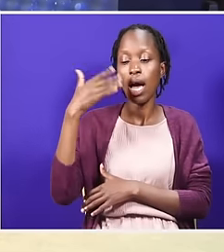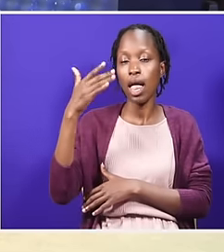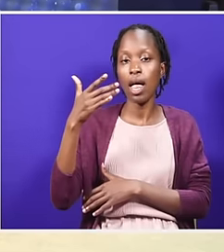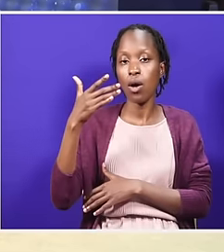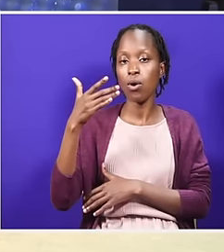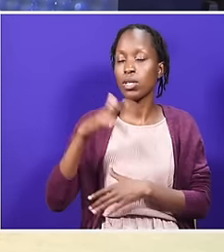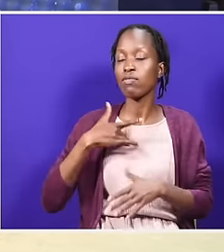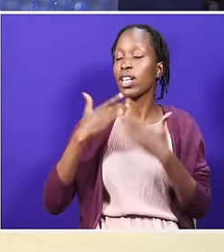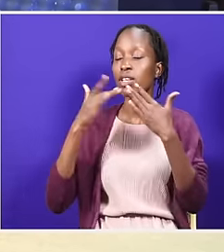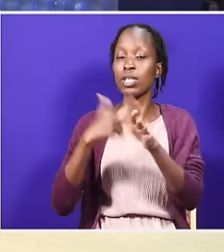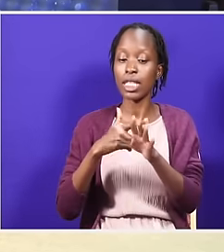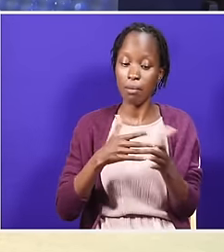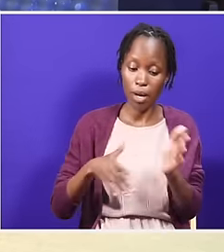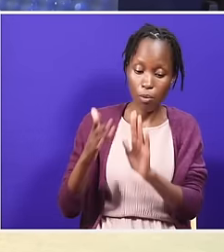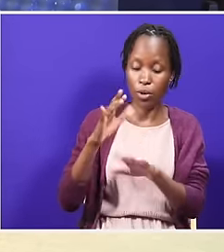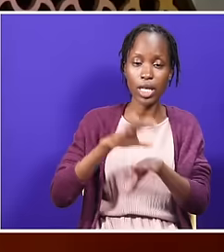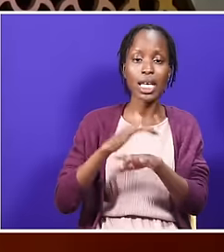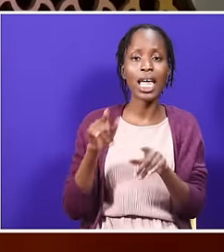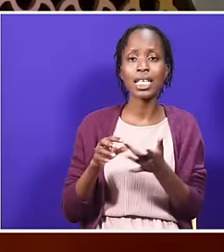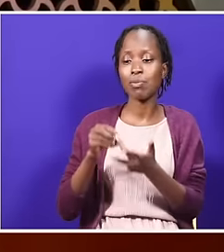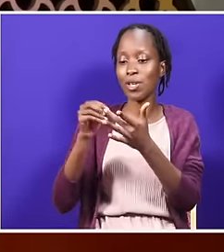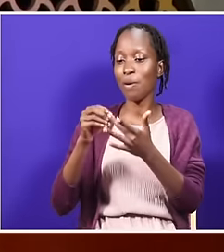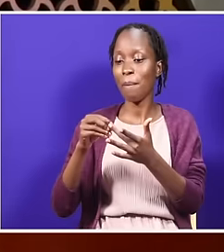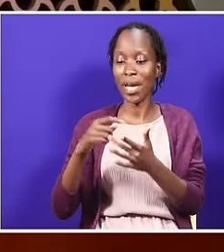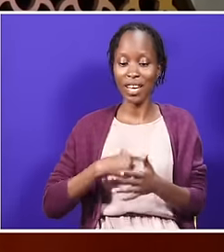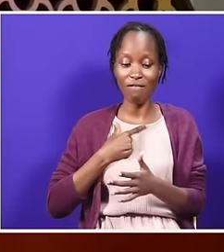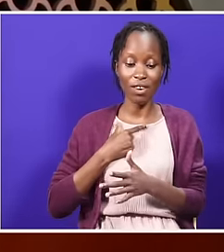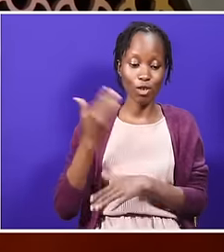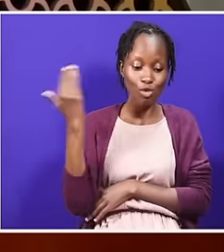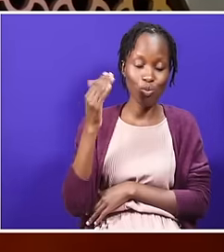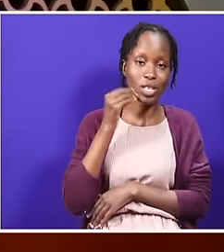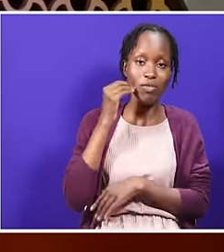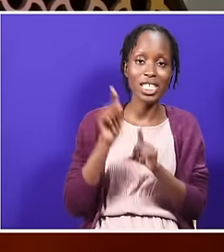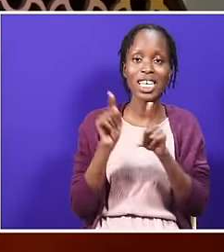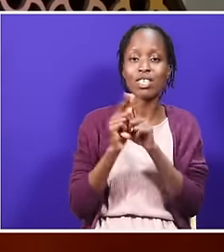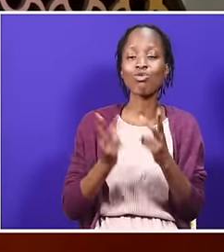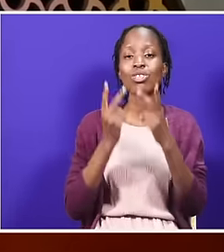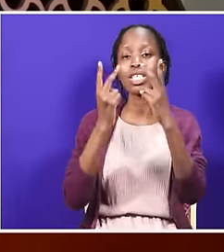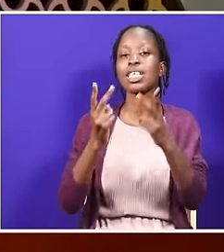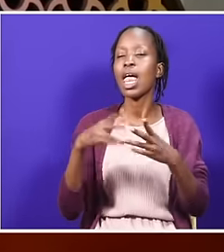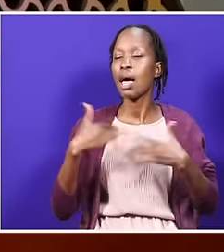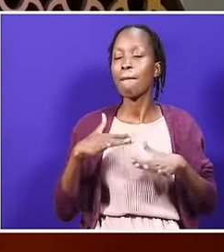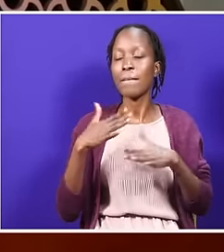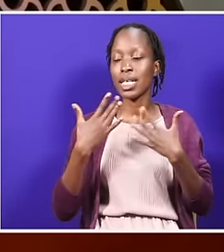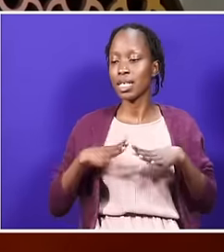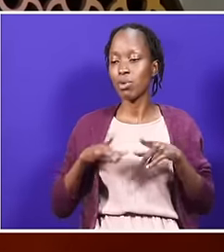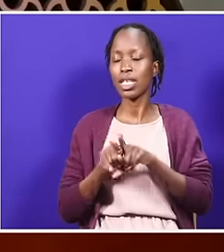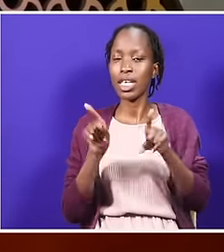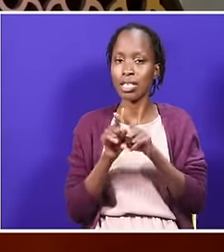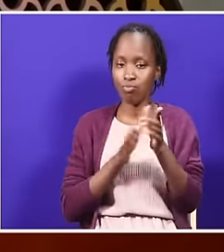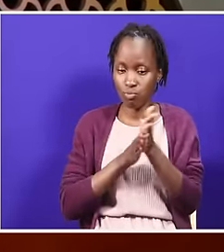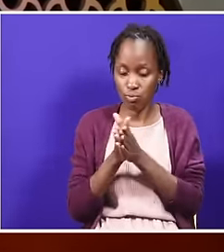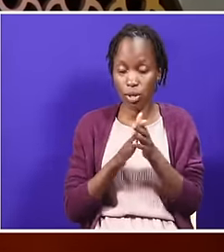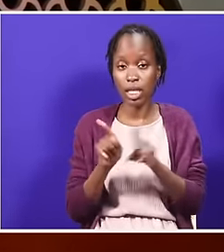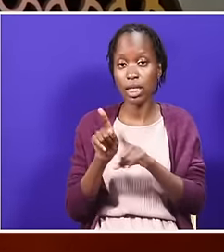opportunity comes, and especially to speak at home and to see so many wonderful people again. It's been amazing. And what I